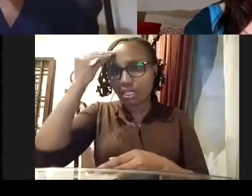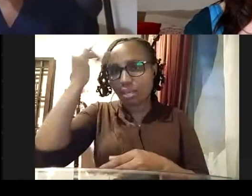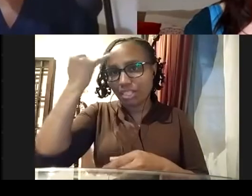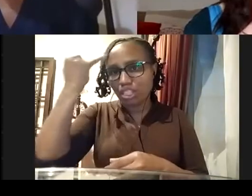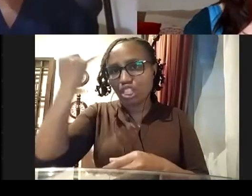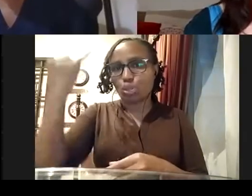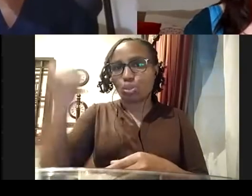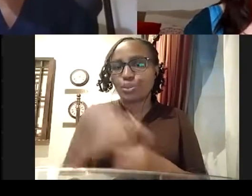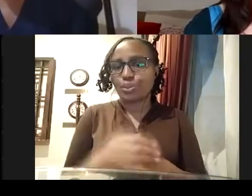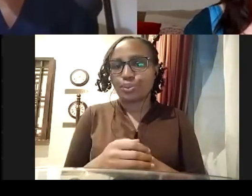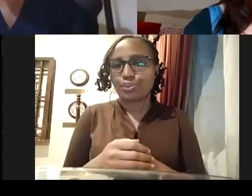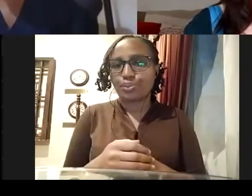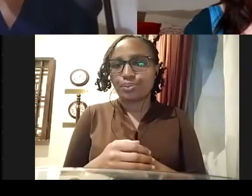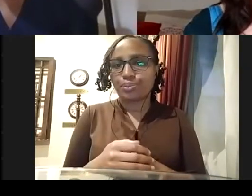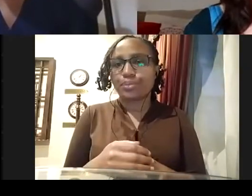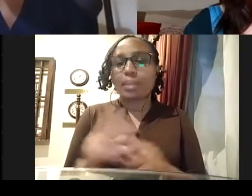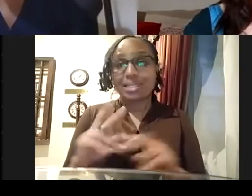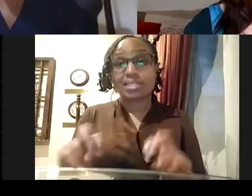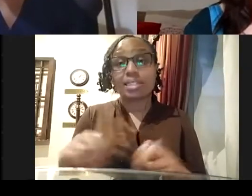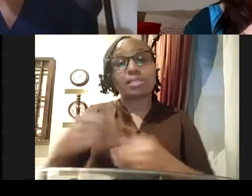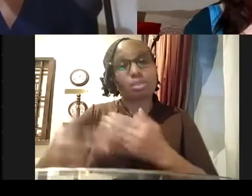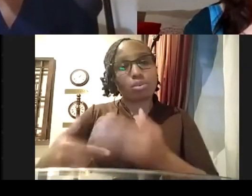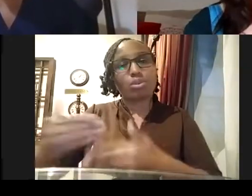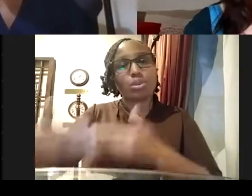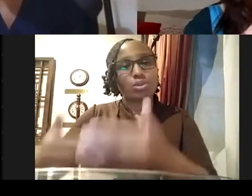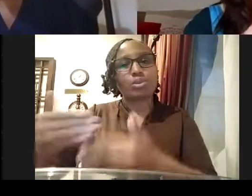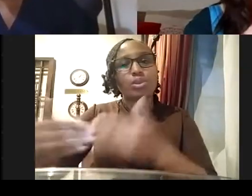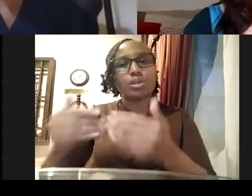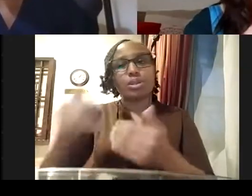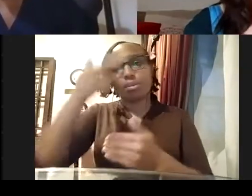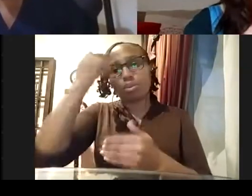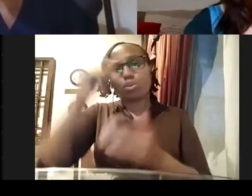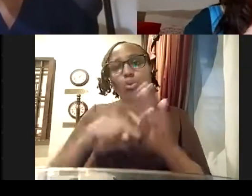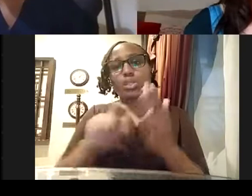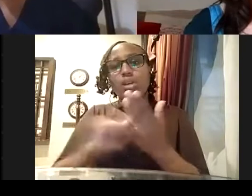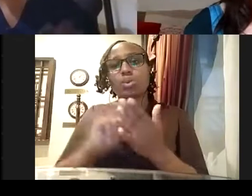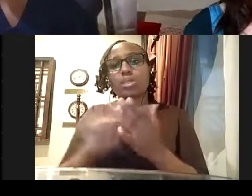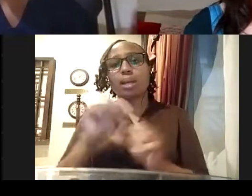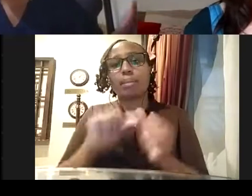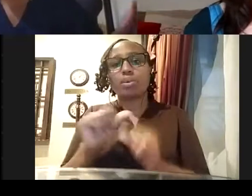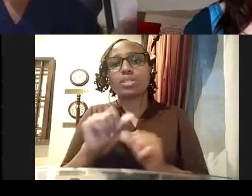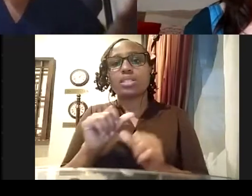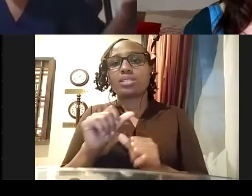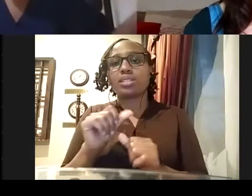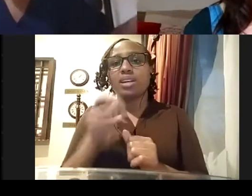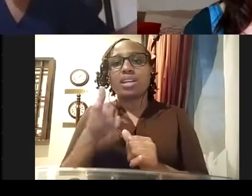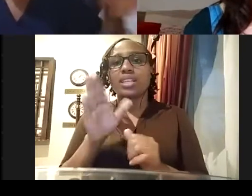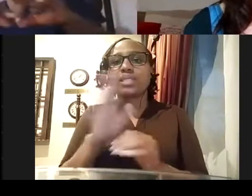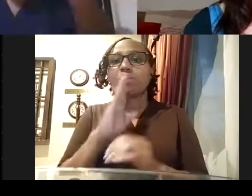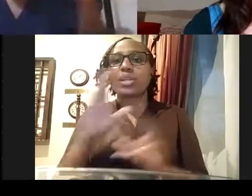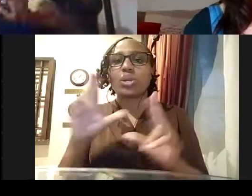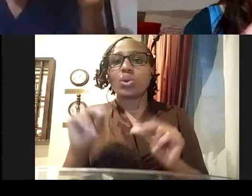But I also think that the research is ongoing, because the thing I wrote about is not resolved. It's not, there's been no